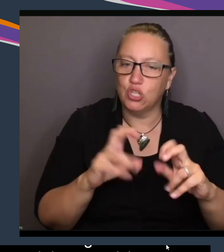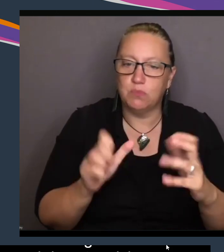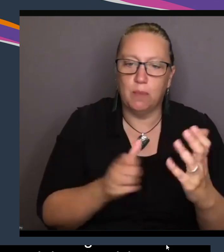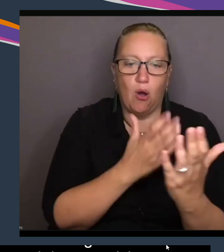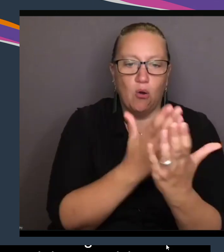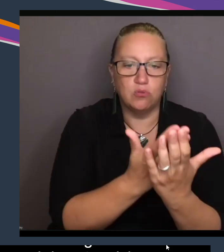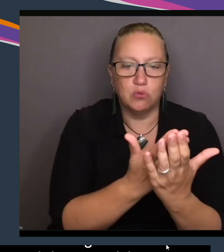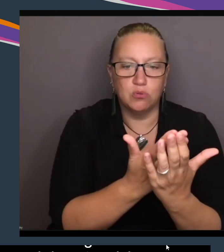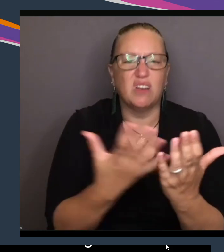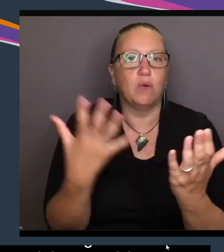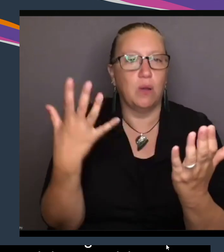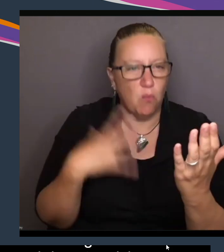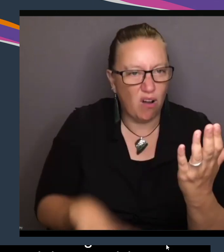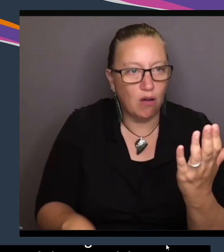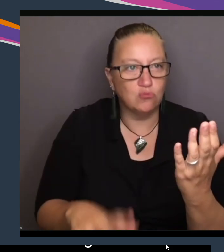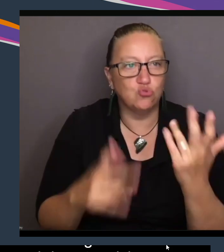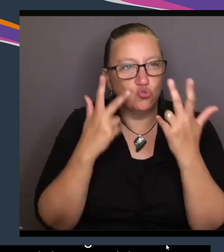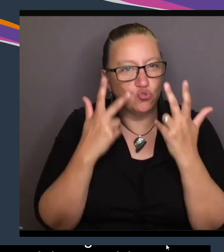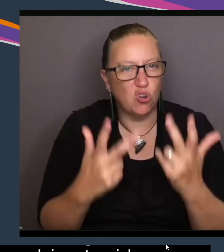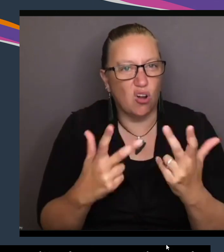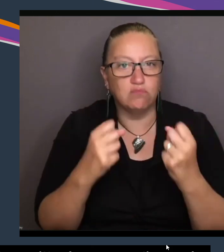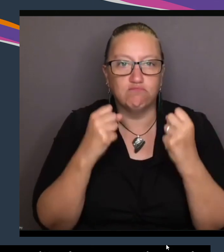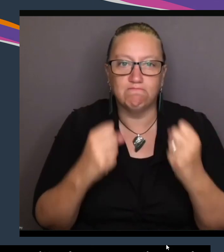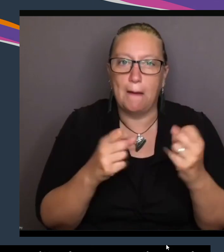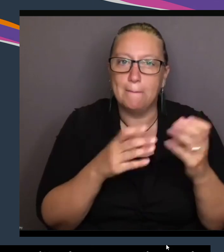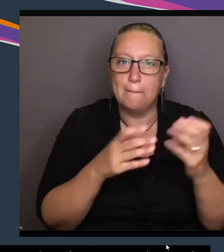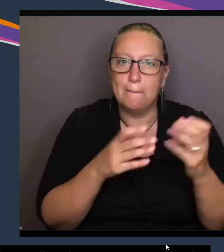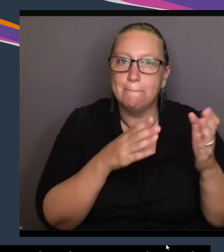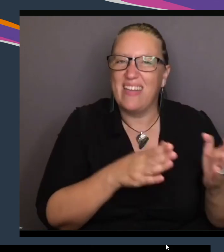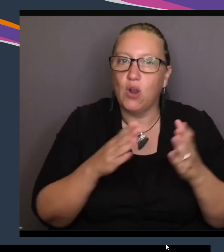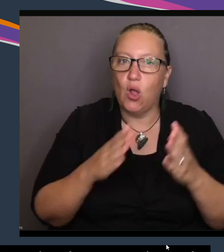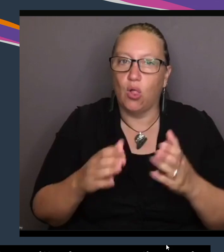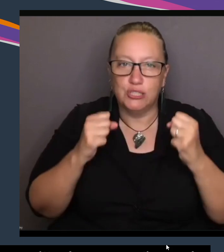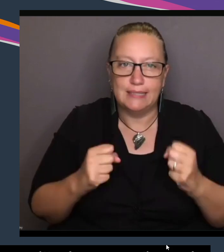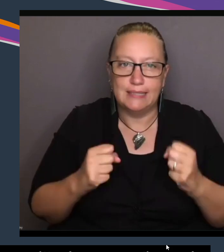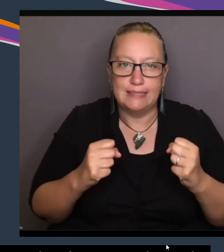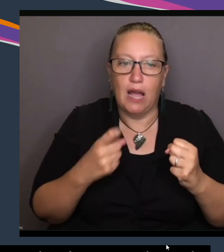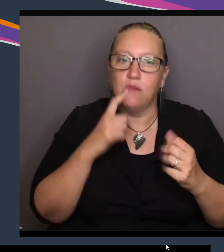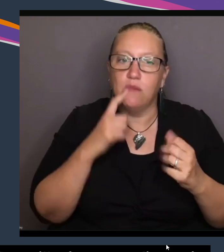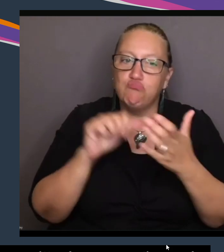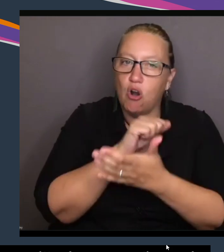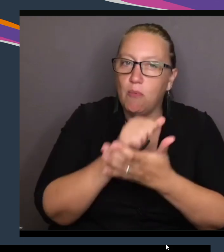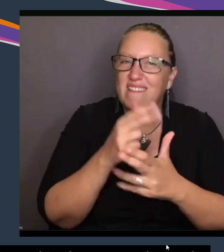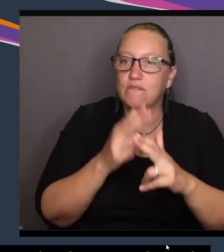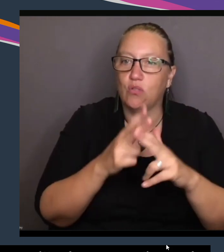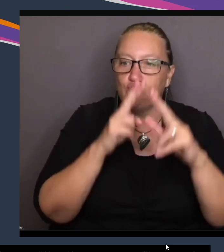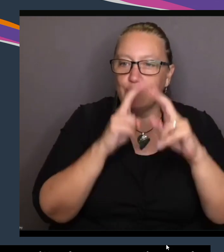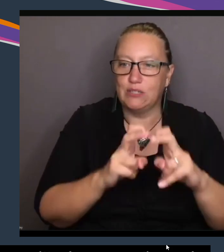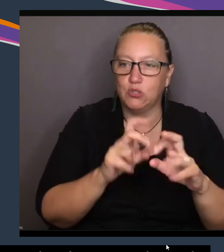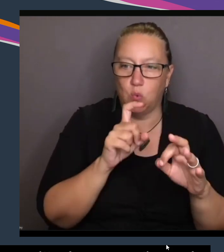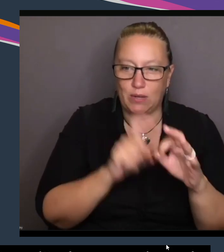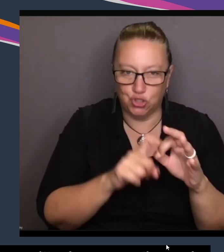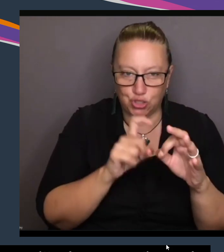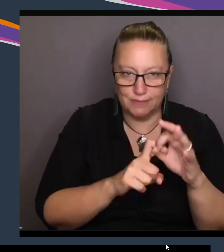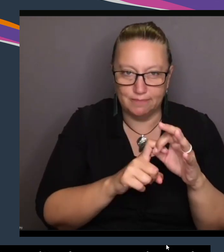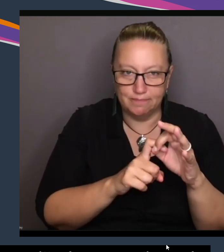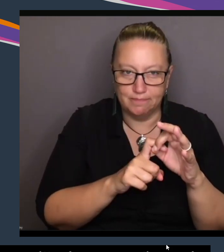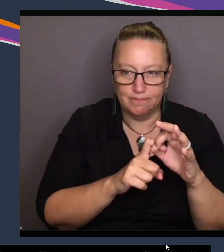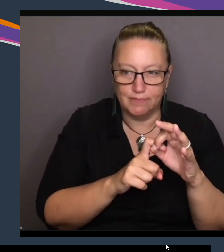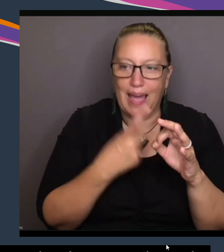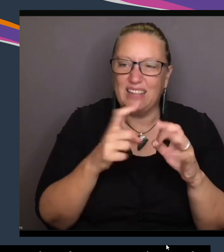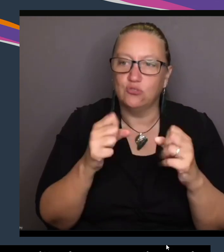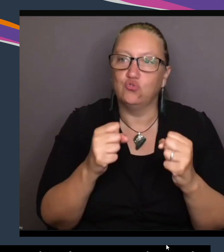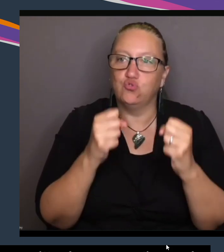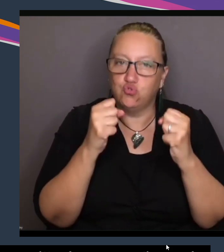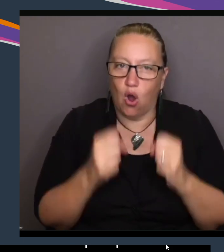governance, methodological rigour appropriate to the research question, strong ethical foundations, and